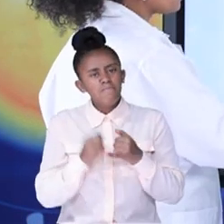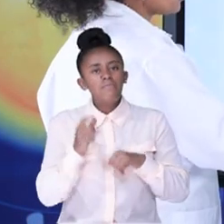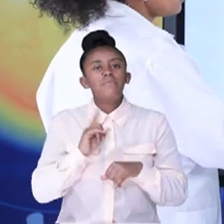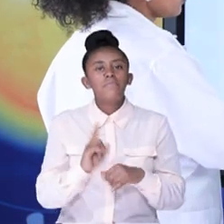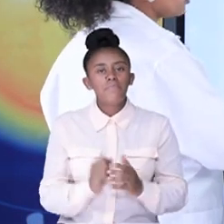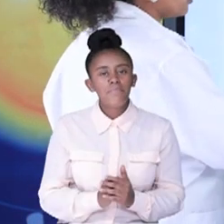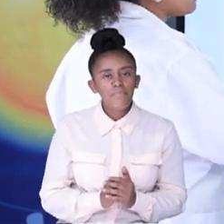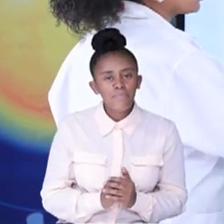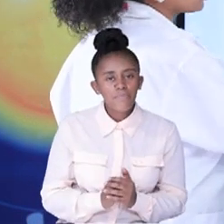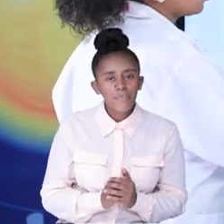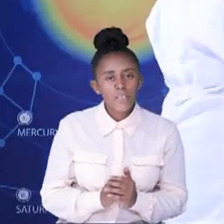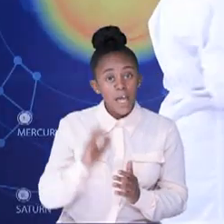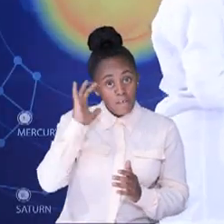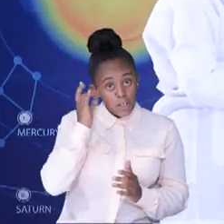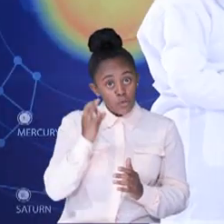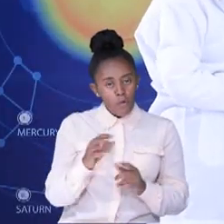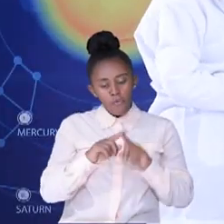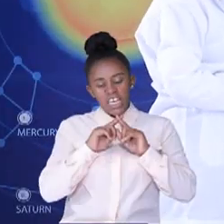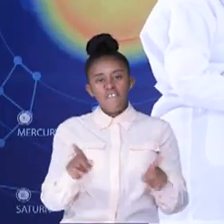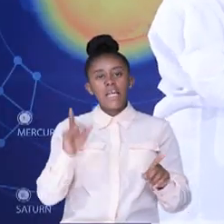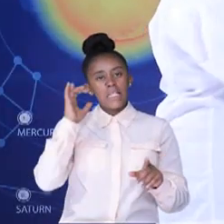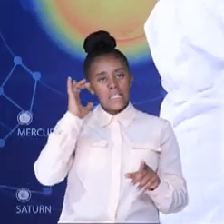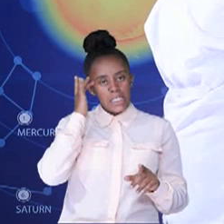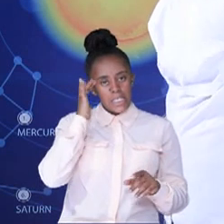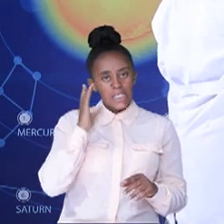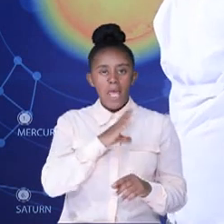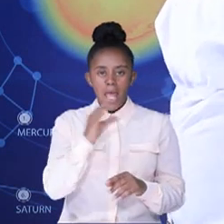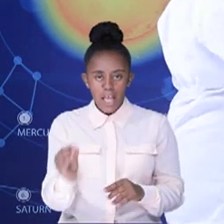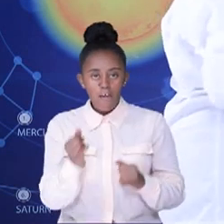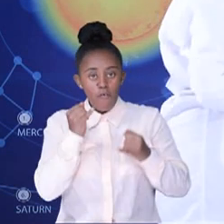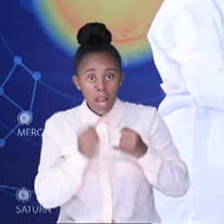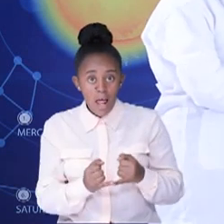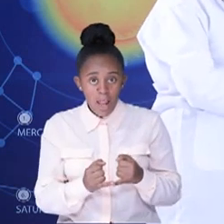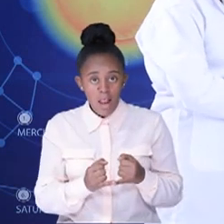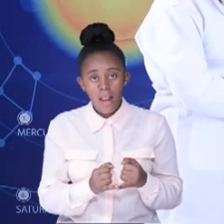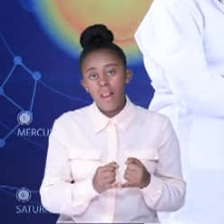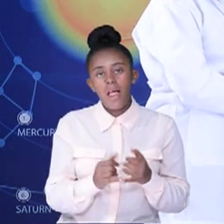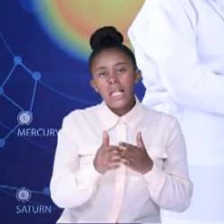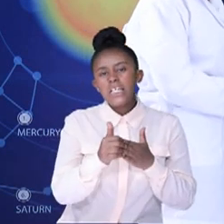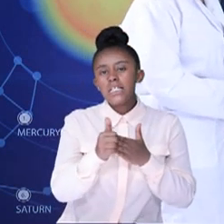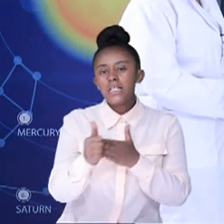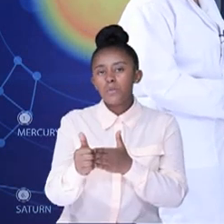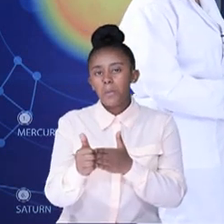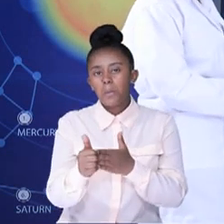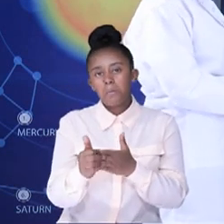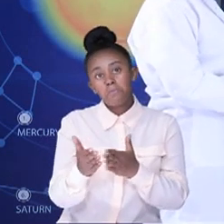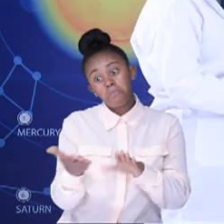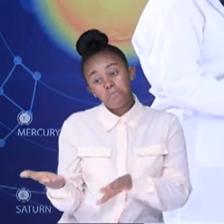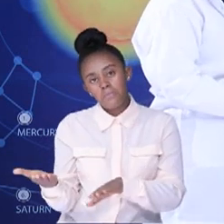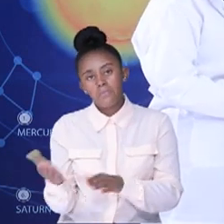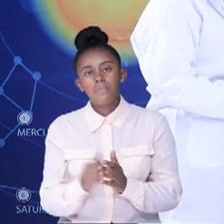be infection of different diseases, and finally leads to death.